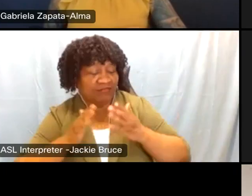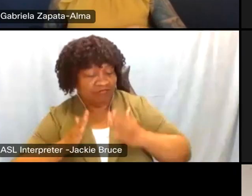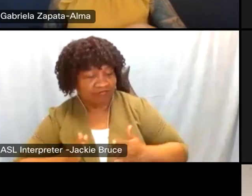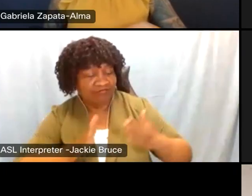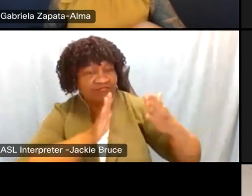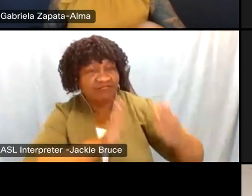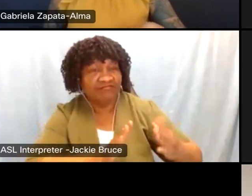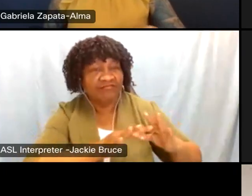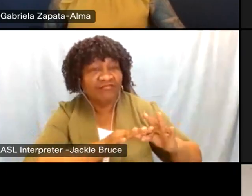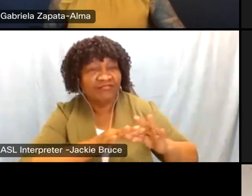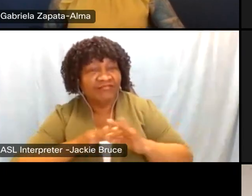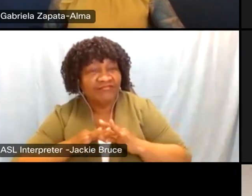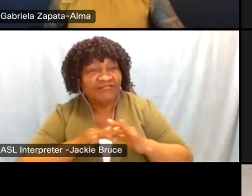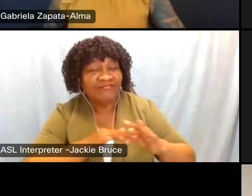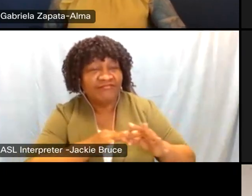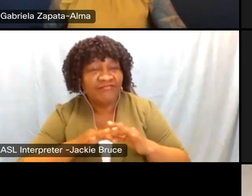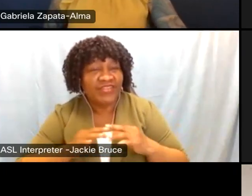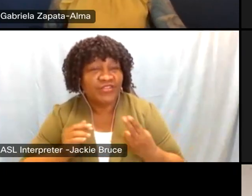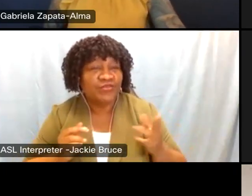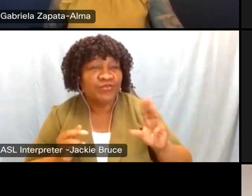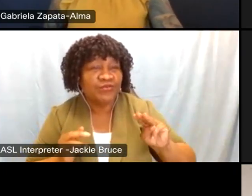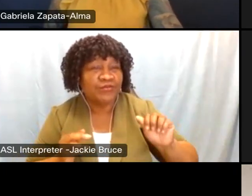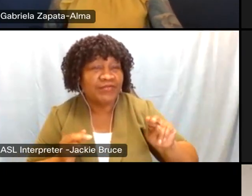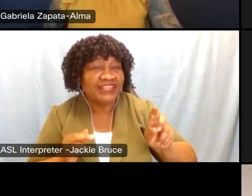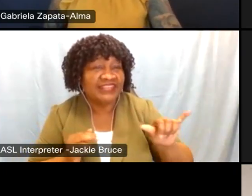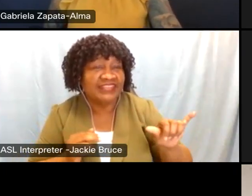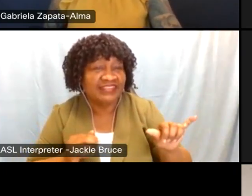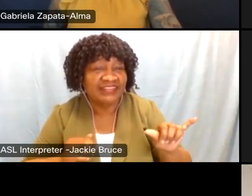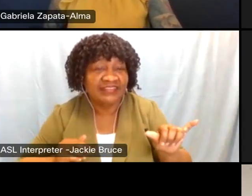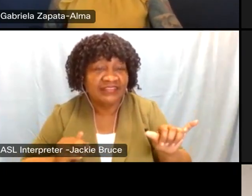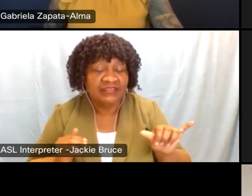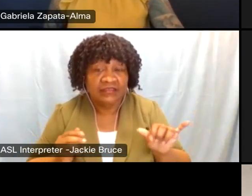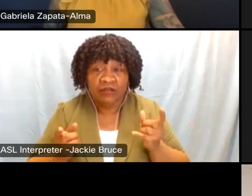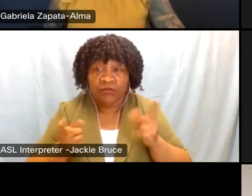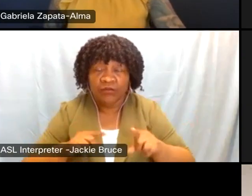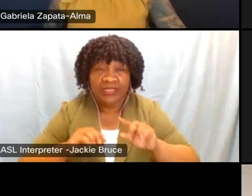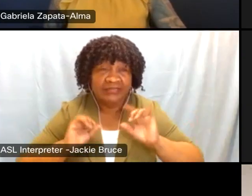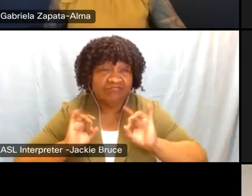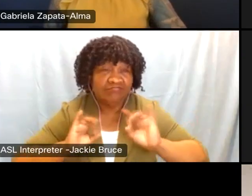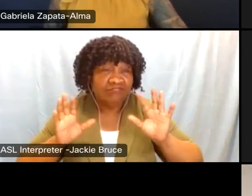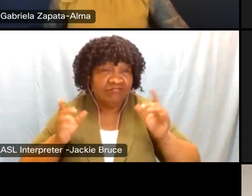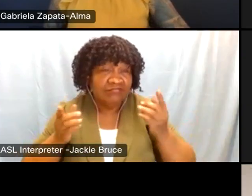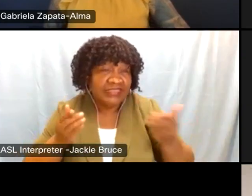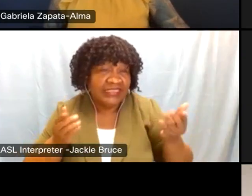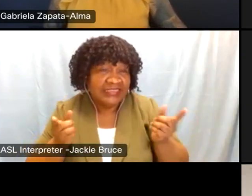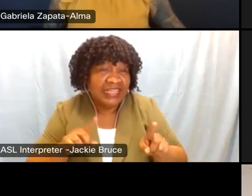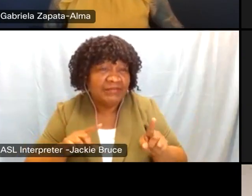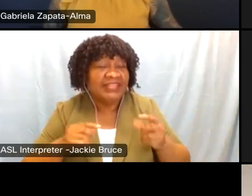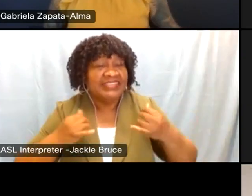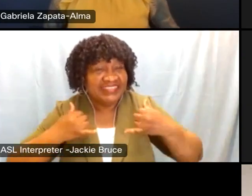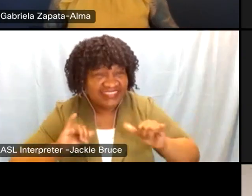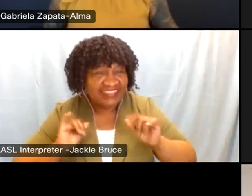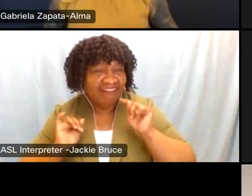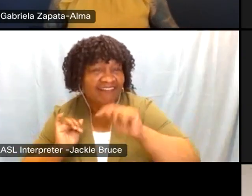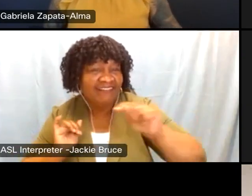and that reminds us when evil things happen that there are good people around,